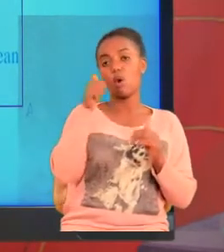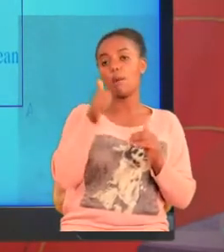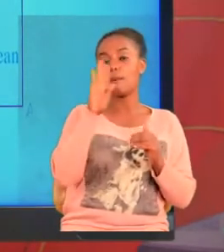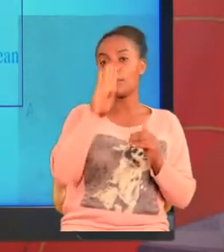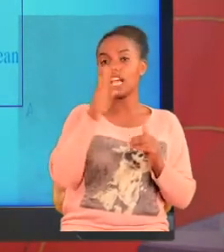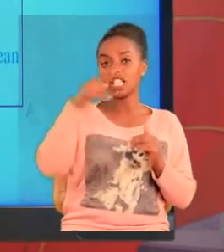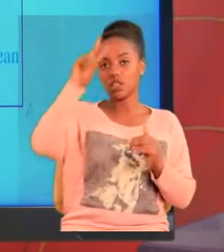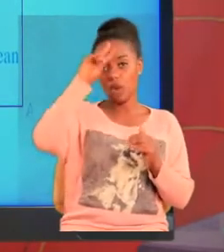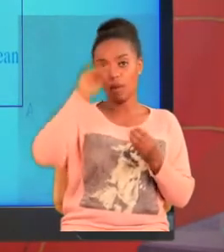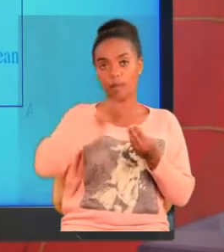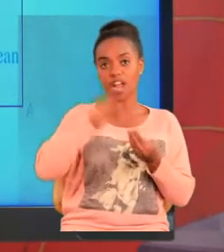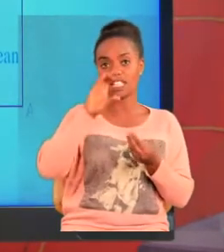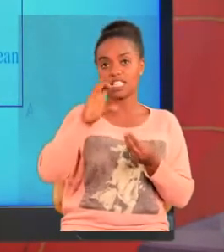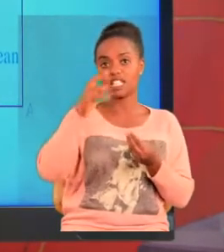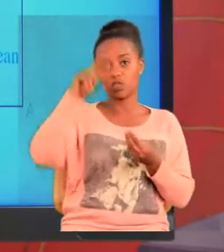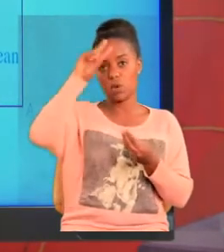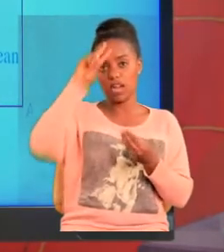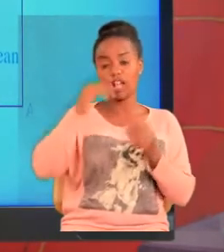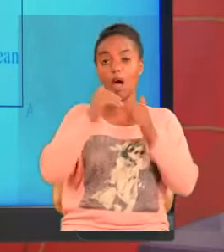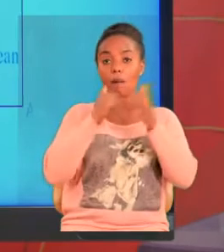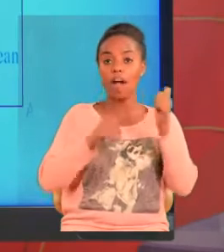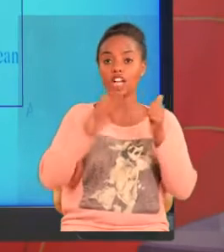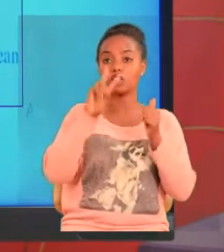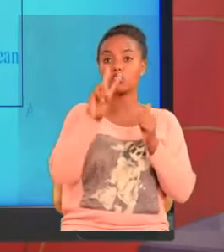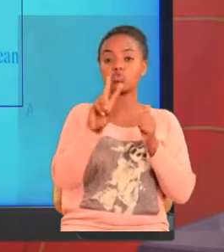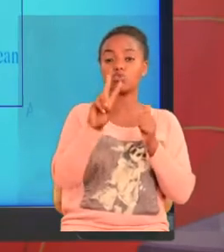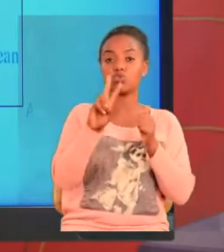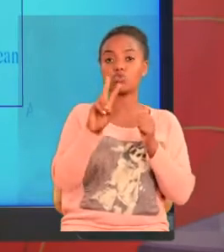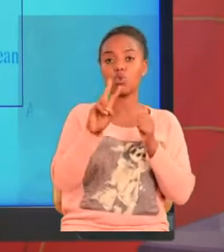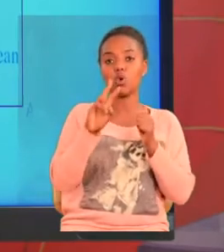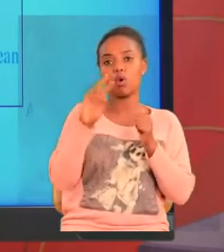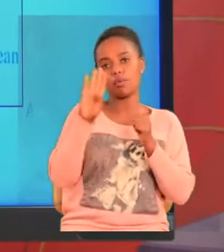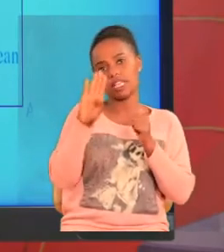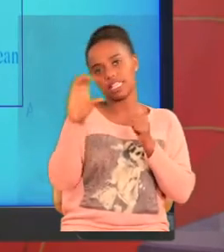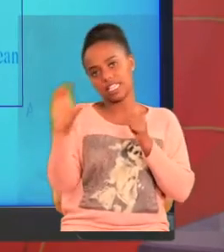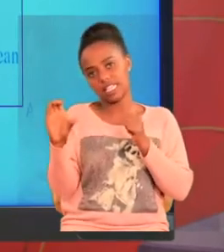C squared minus twice of these two, BC,